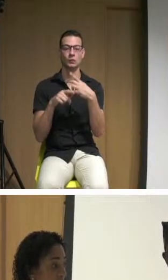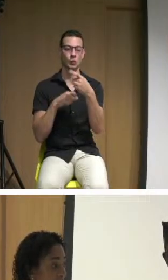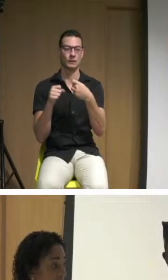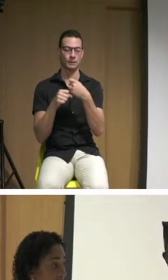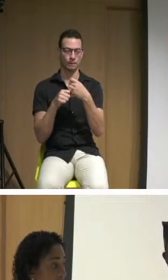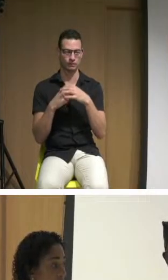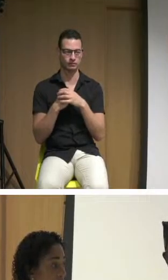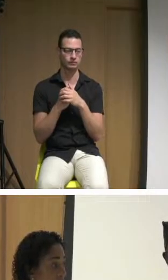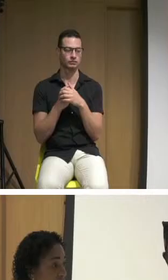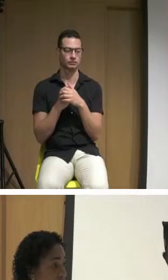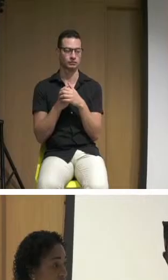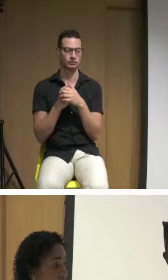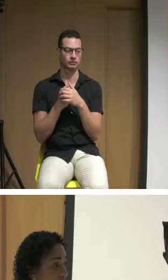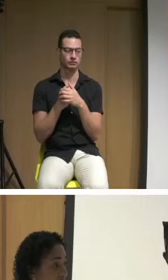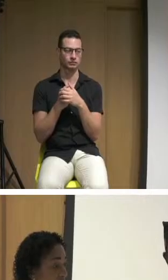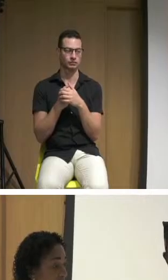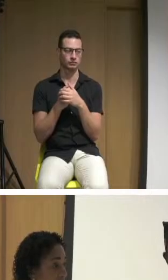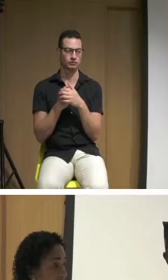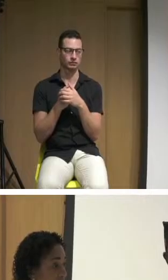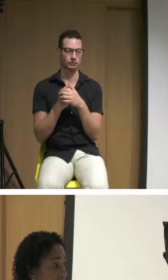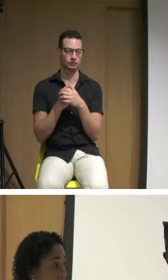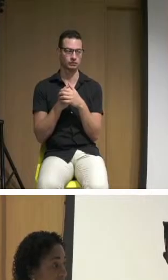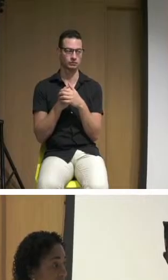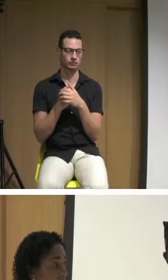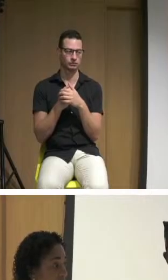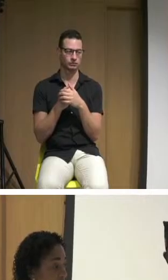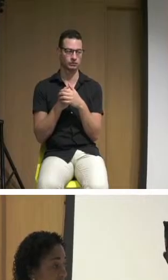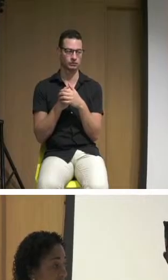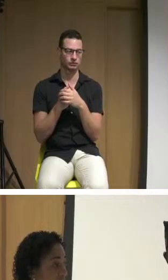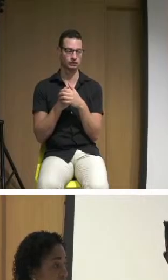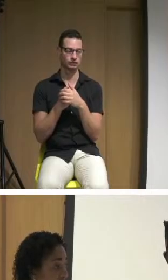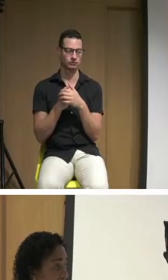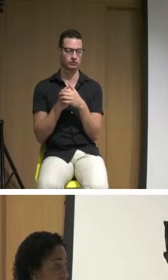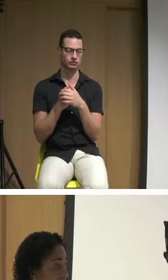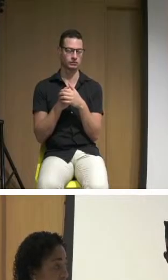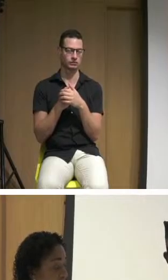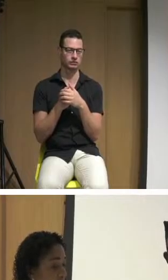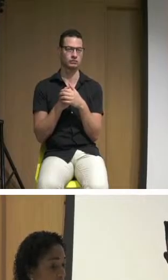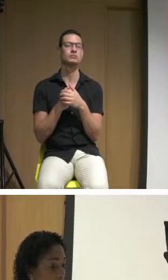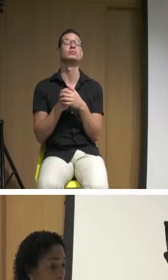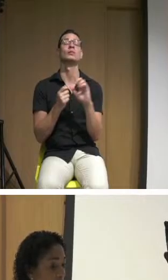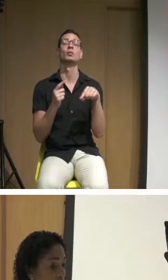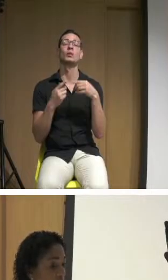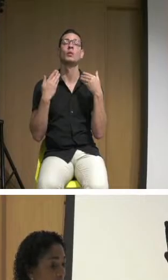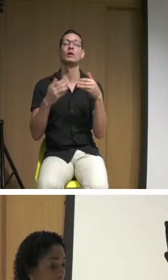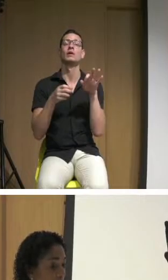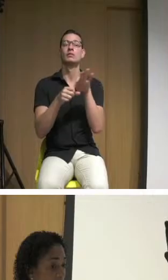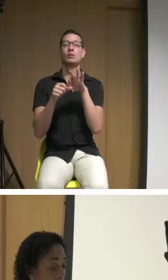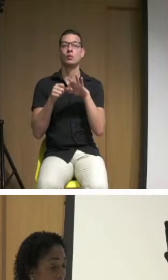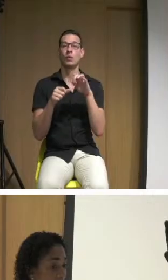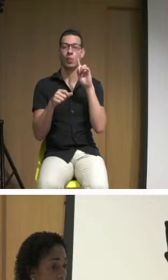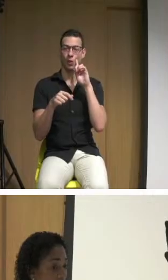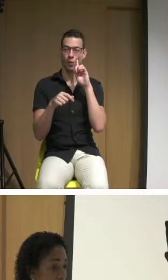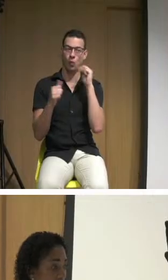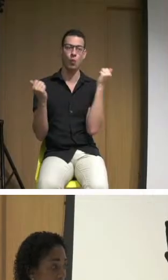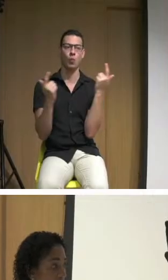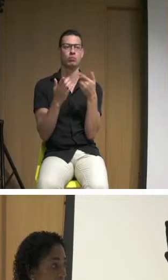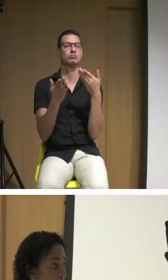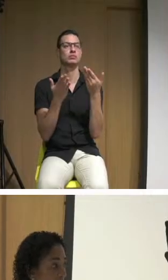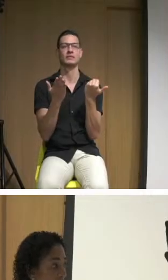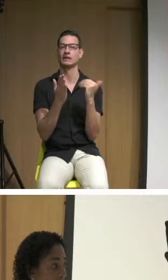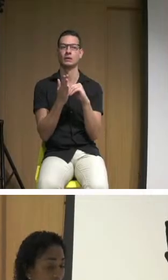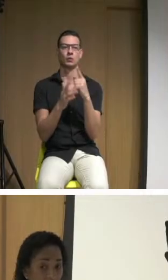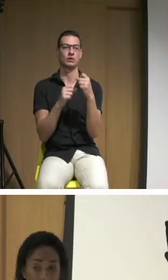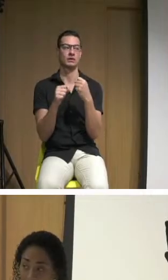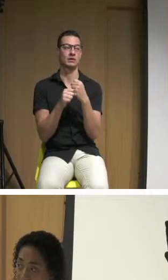year. And when elections were conducted, it was with this understanding that we were all serving for 1 year. The commission has now